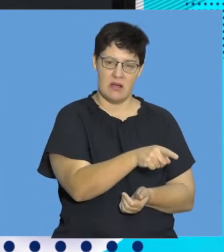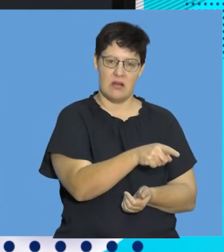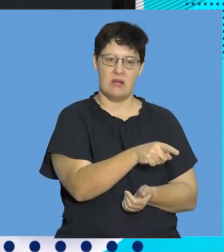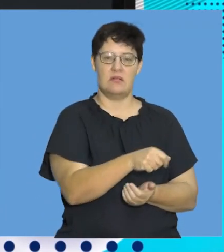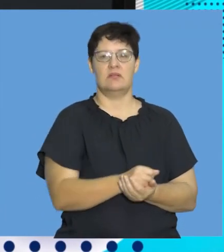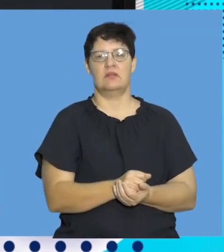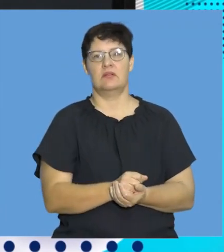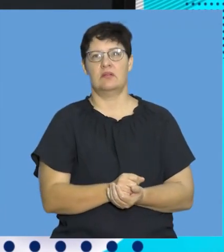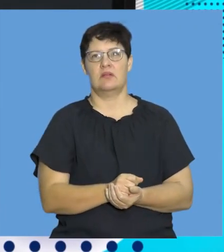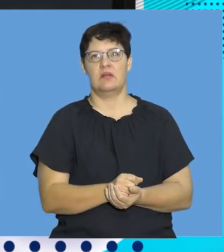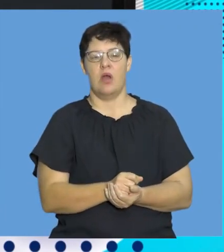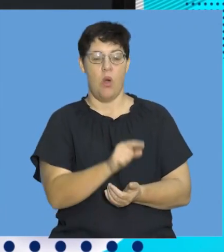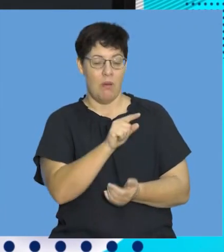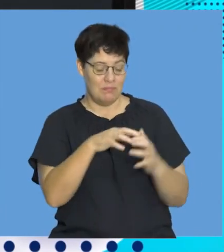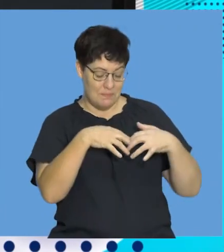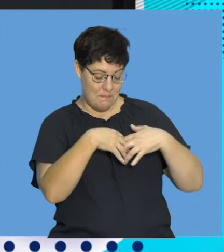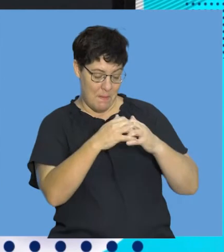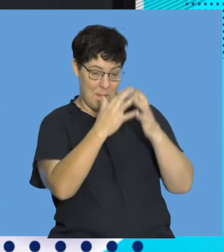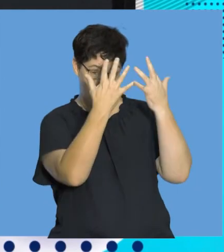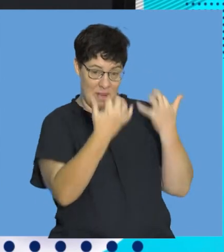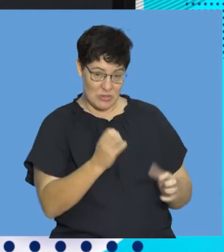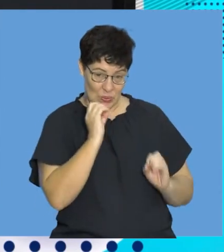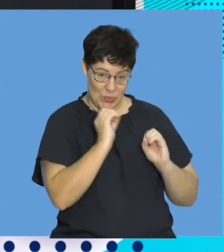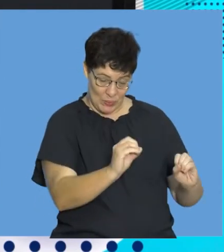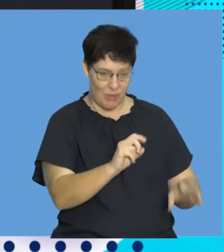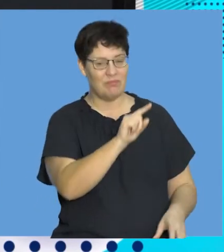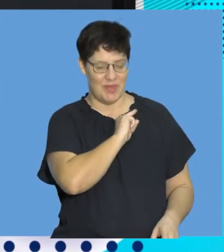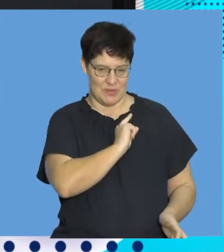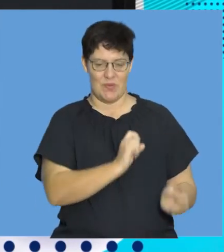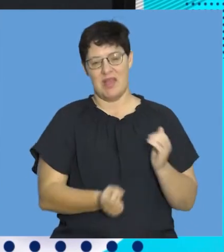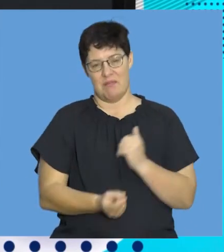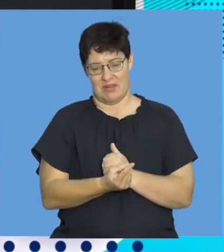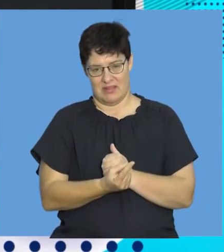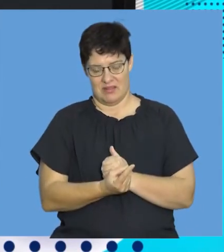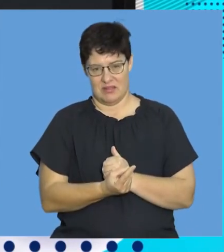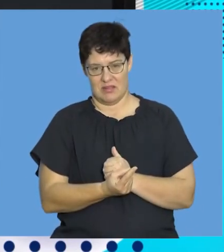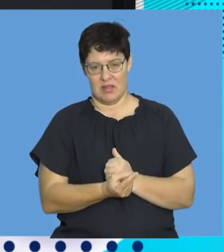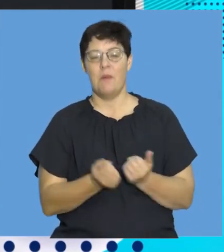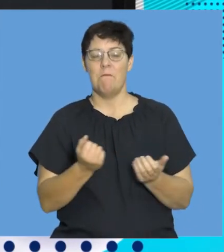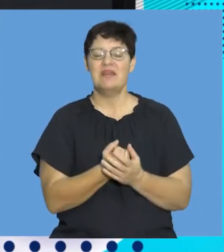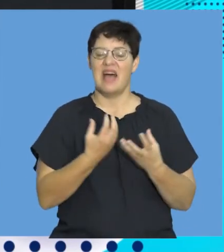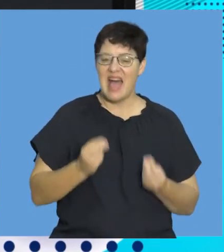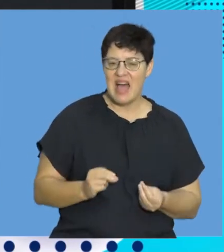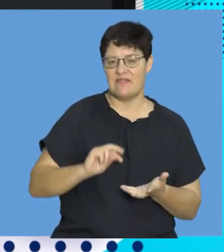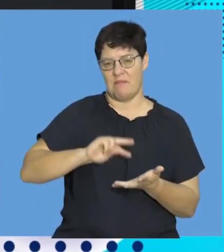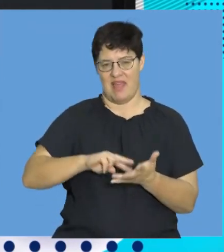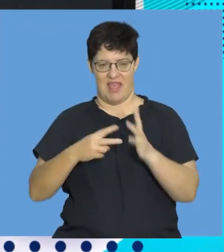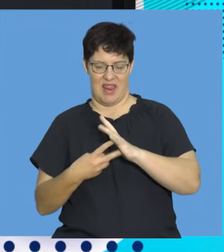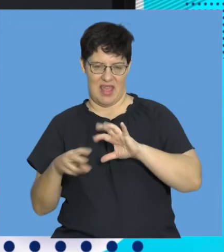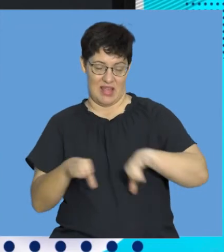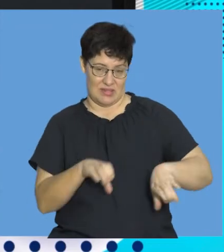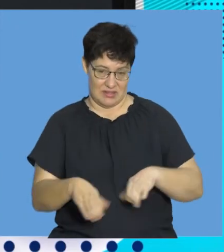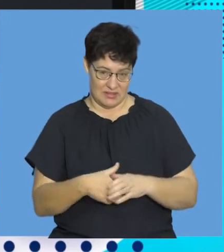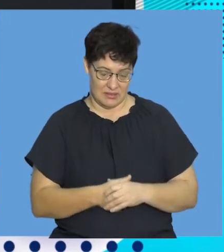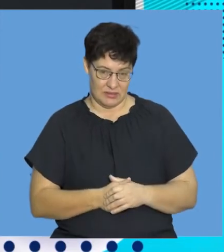responsibility of not having drawn up a budget, a plan of action. So in other